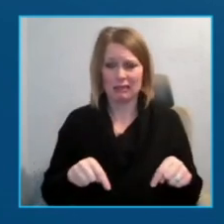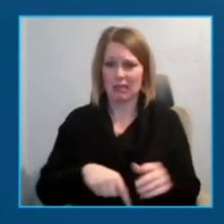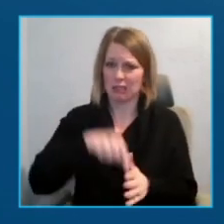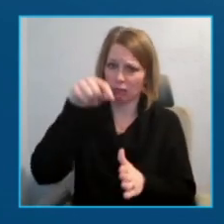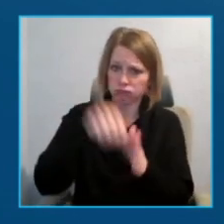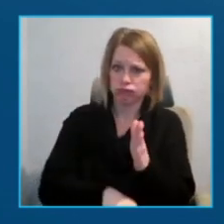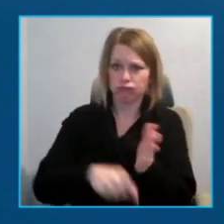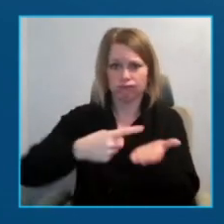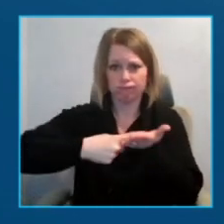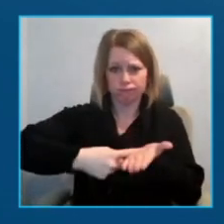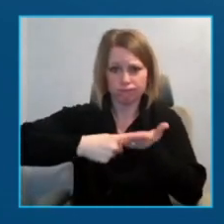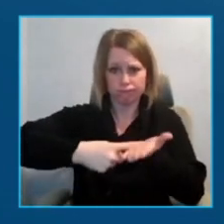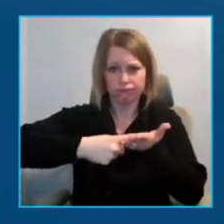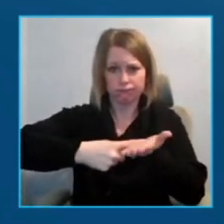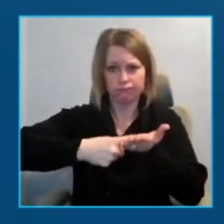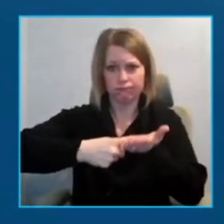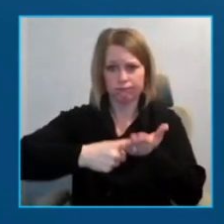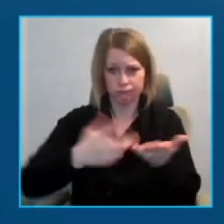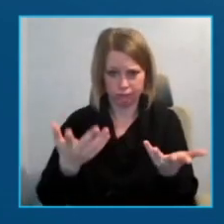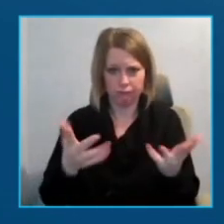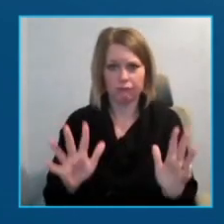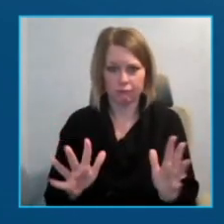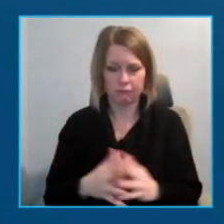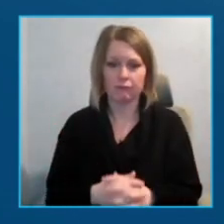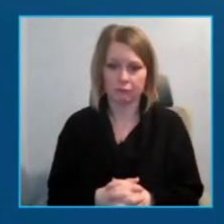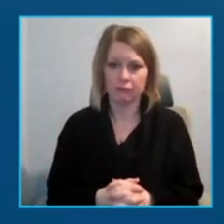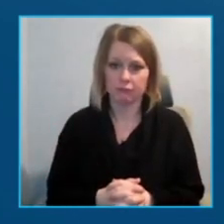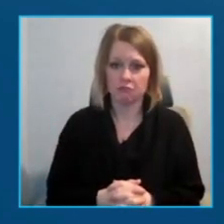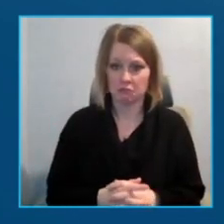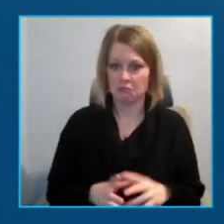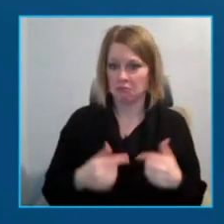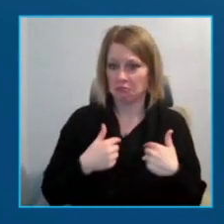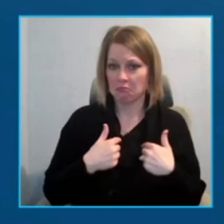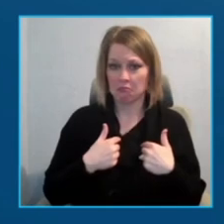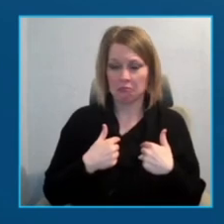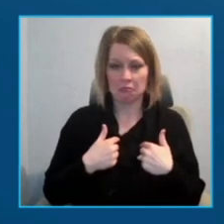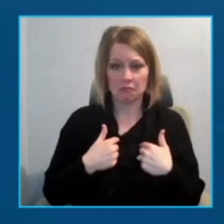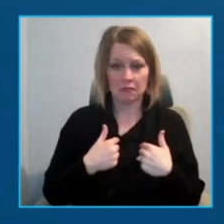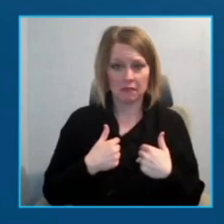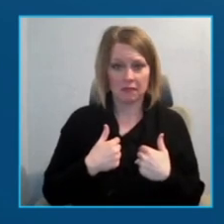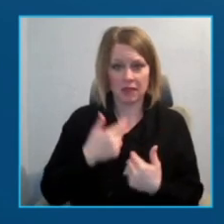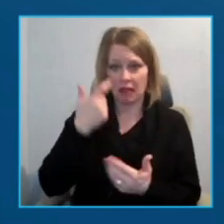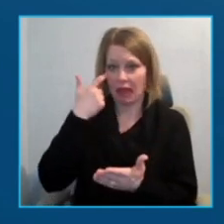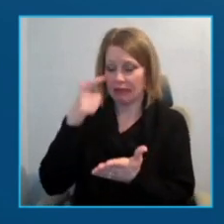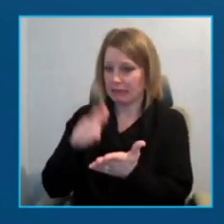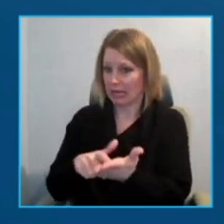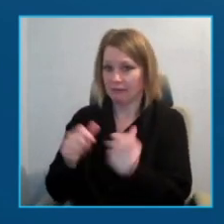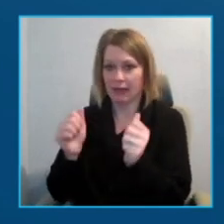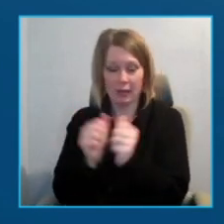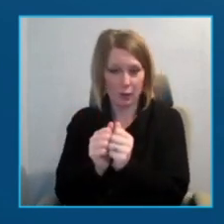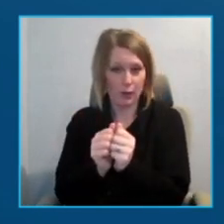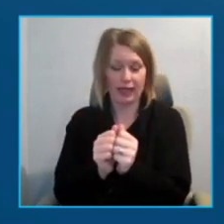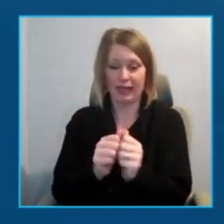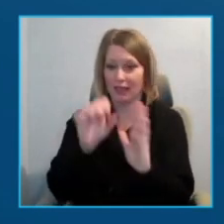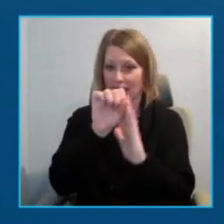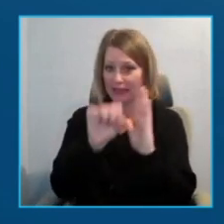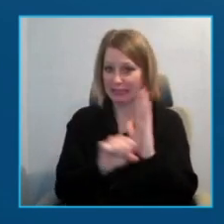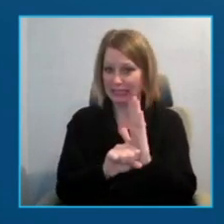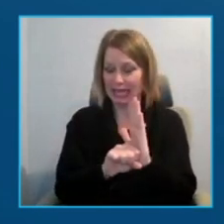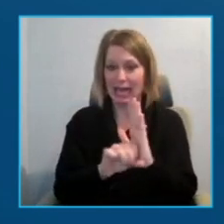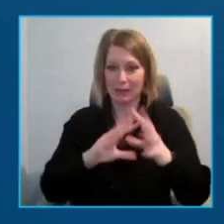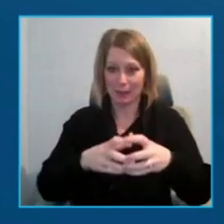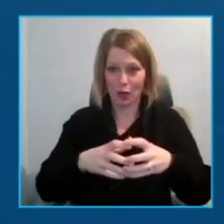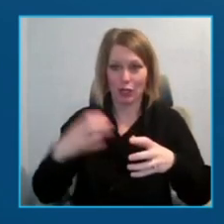and I identify with Yvette Lewis as a state party chair. I feel like this has been a very